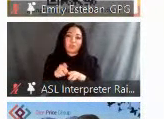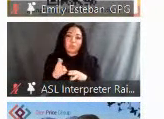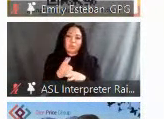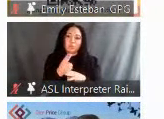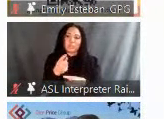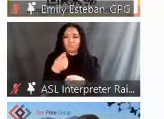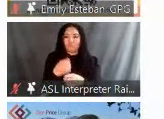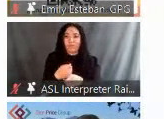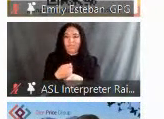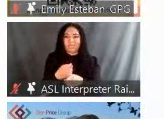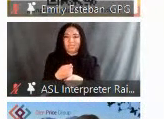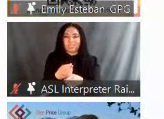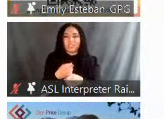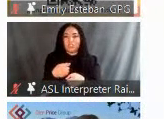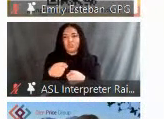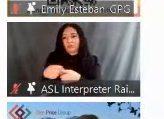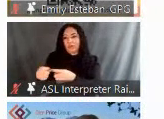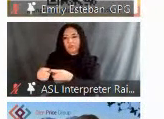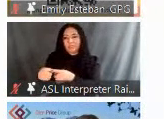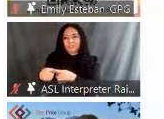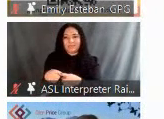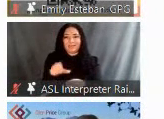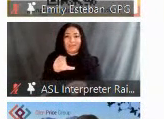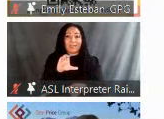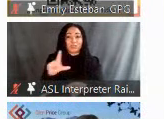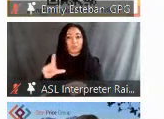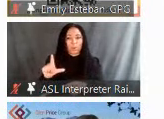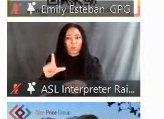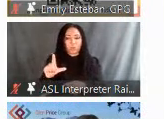right terminology, caseload rather than class size.